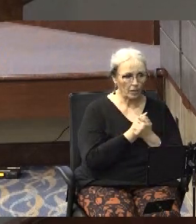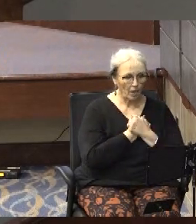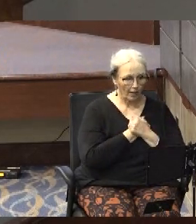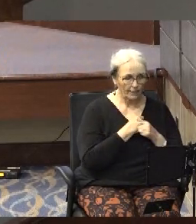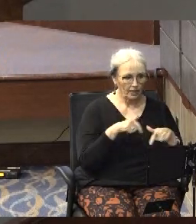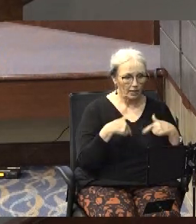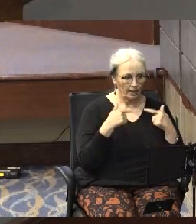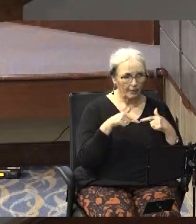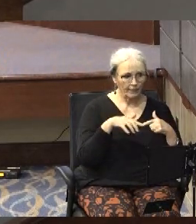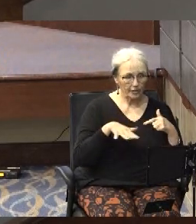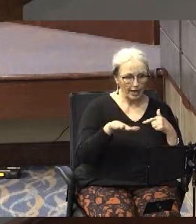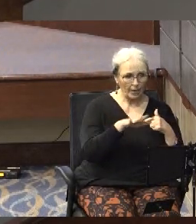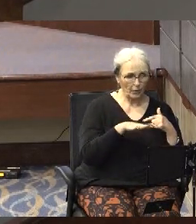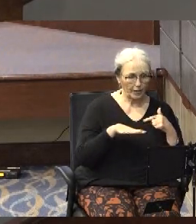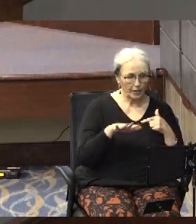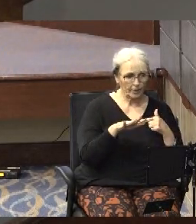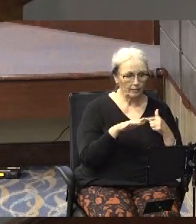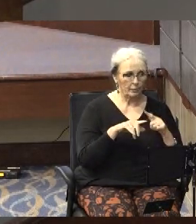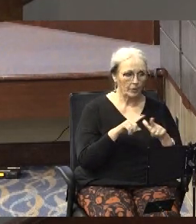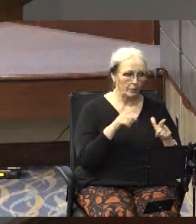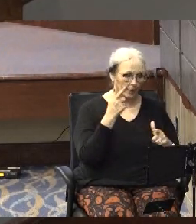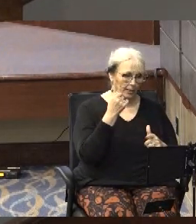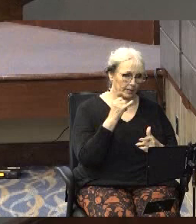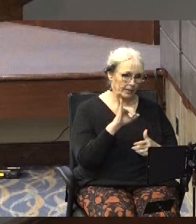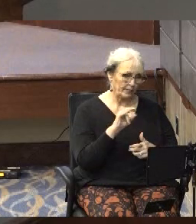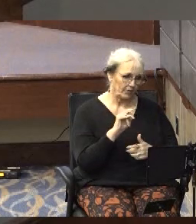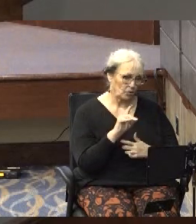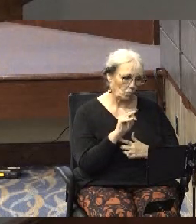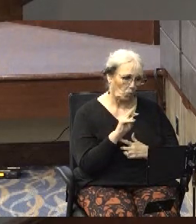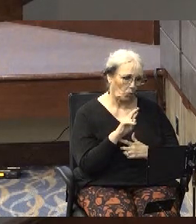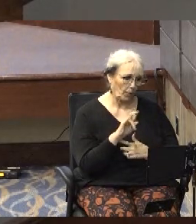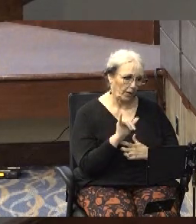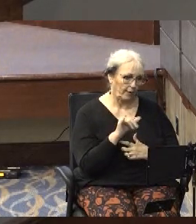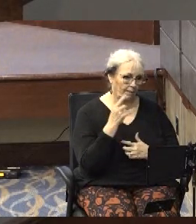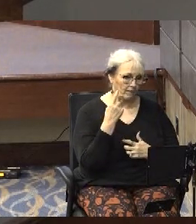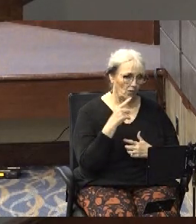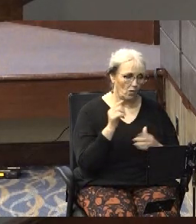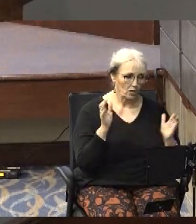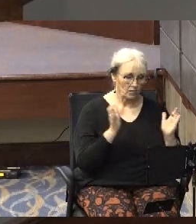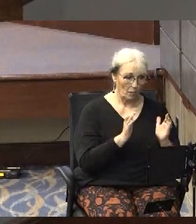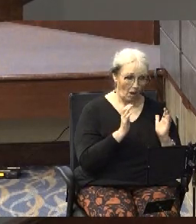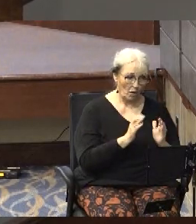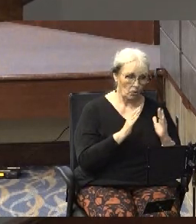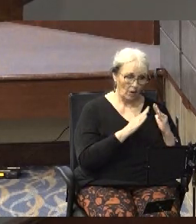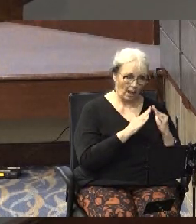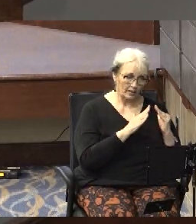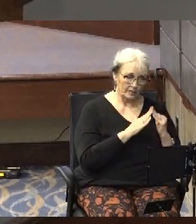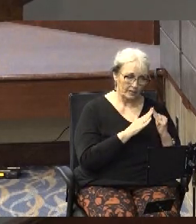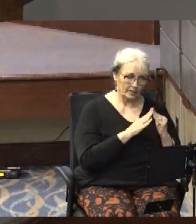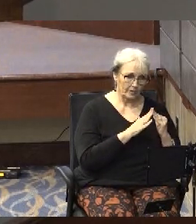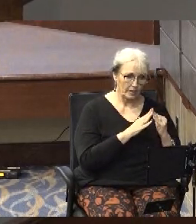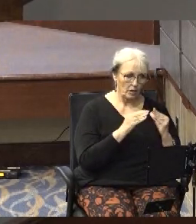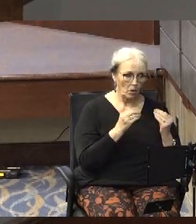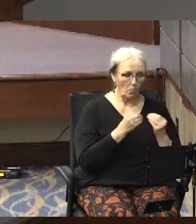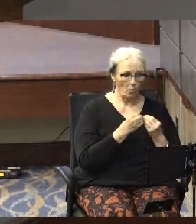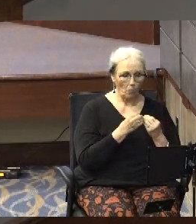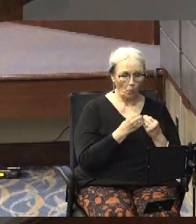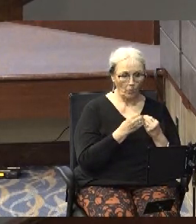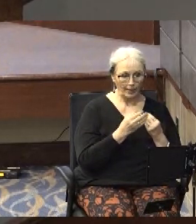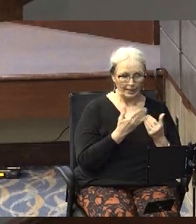this neighborhood. But the inventory, especially for smaller houses that are more accessible